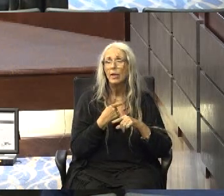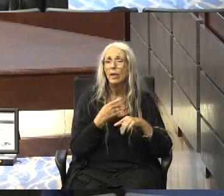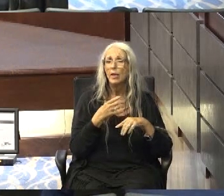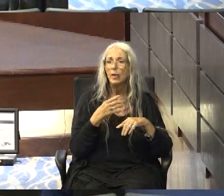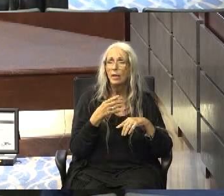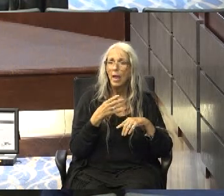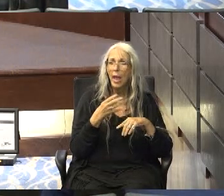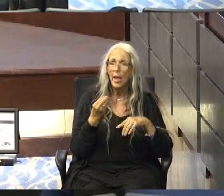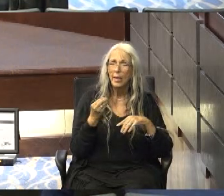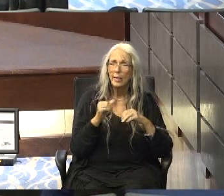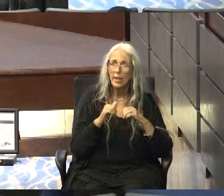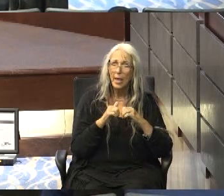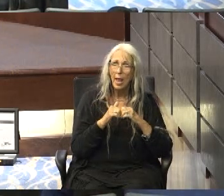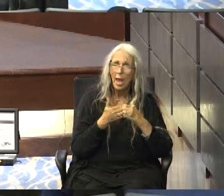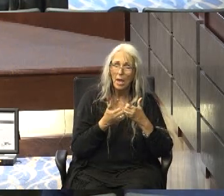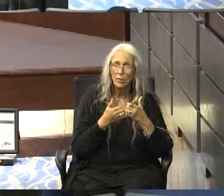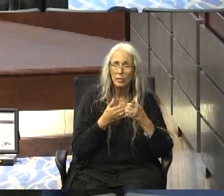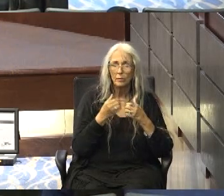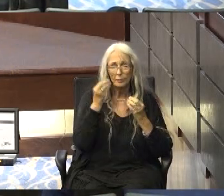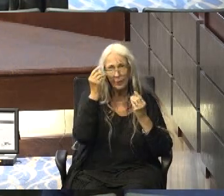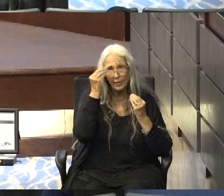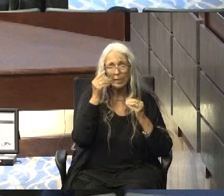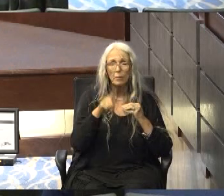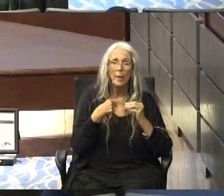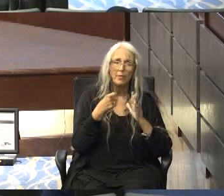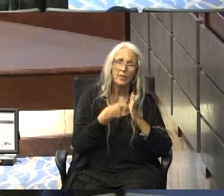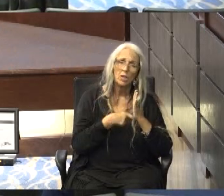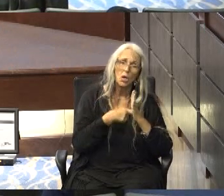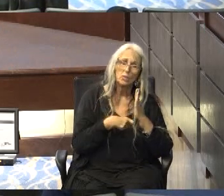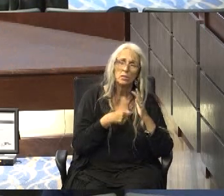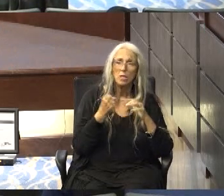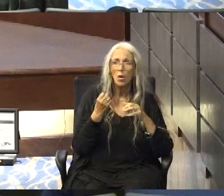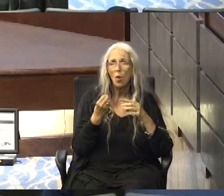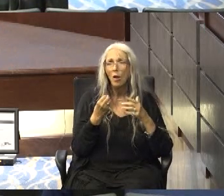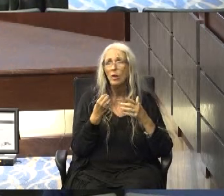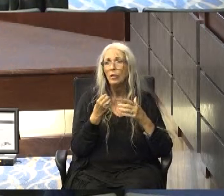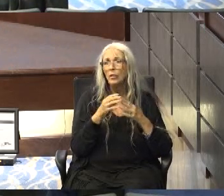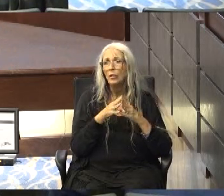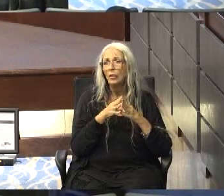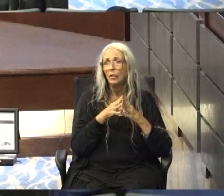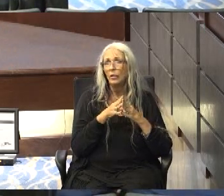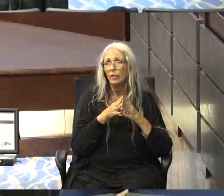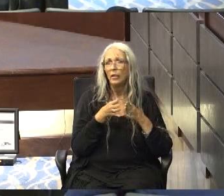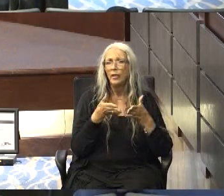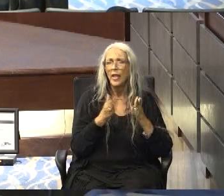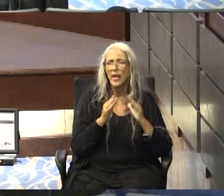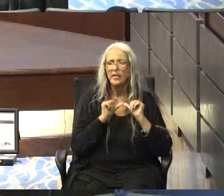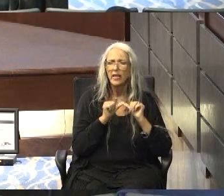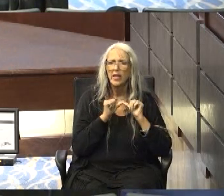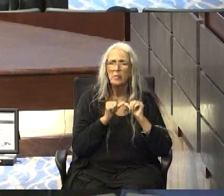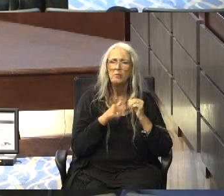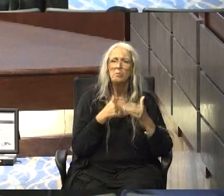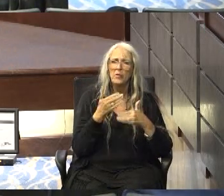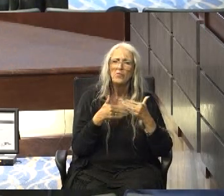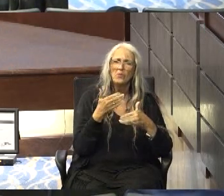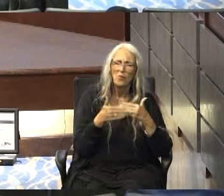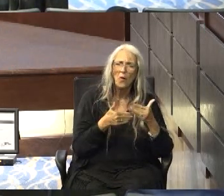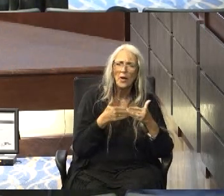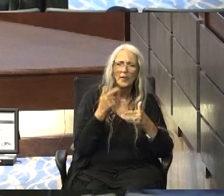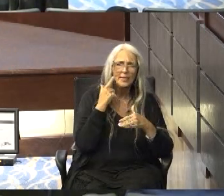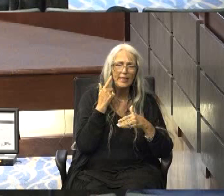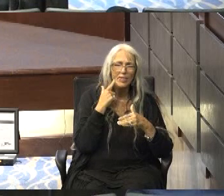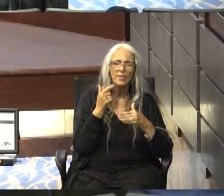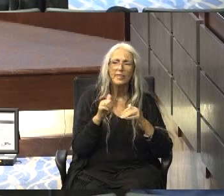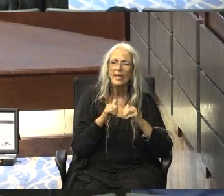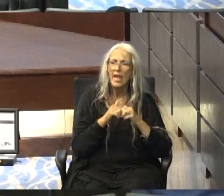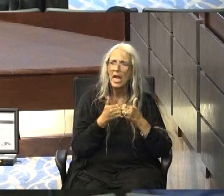have undue fees or costs pushed onto them. So let's keep moving forward and look forward to hearing how